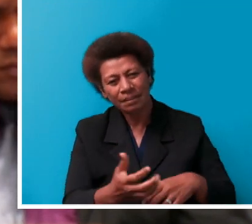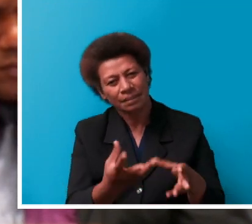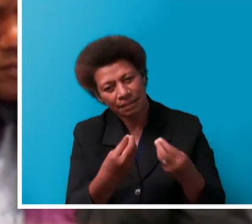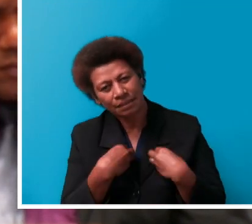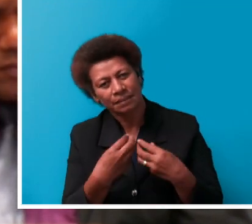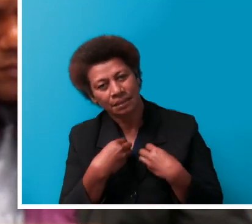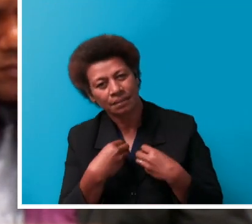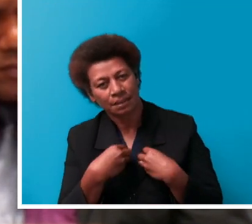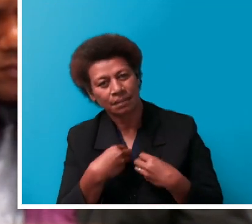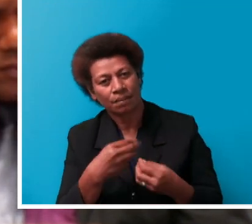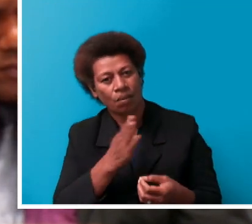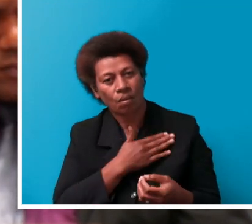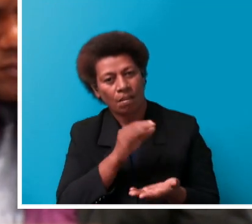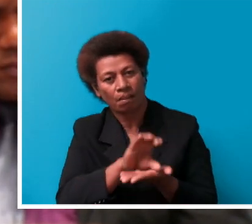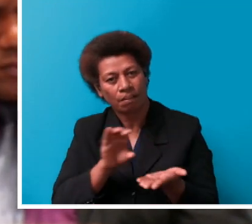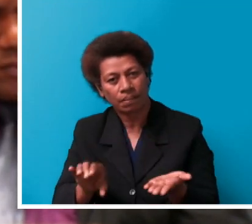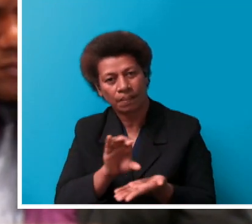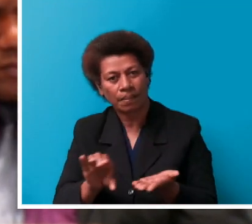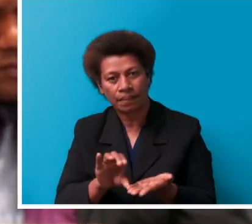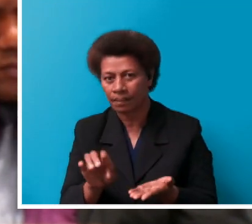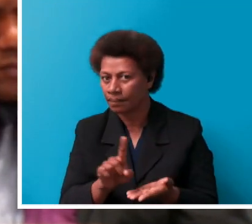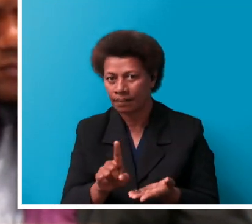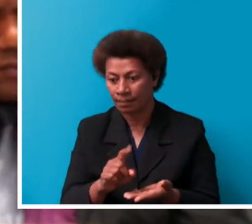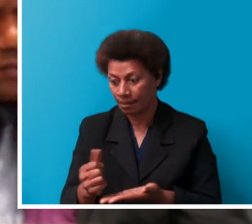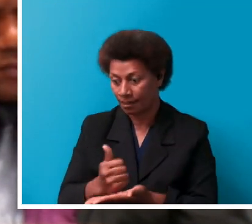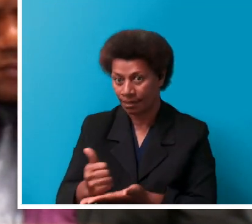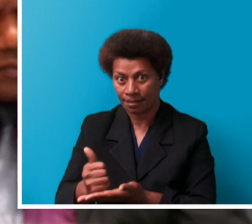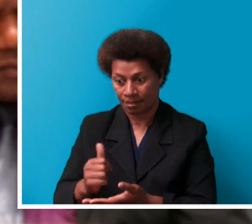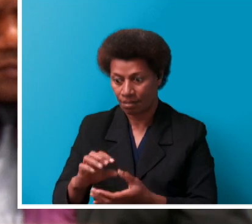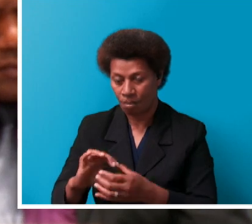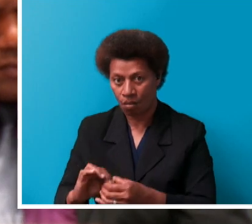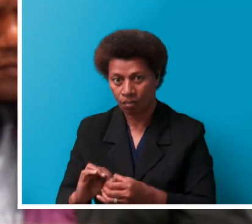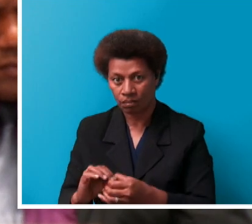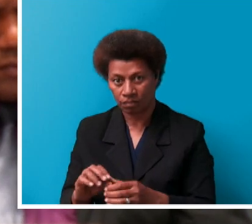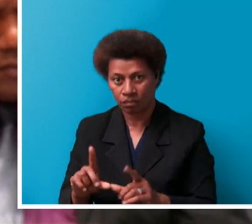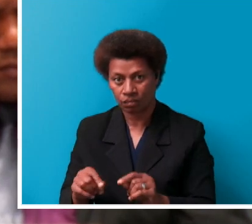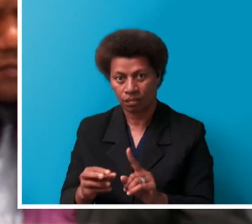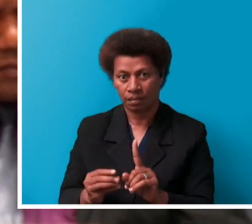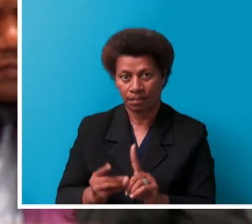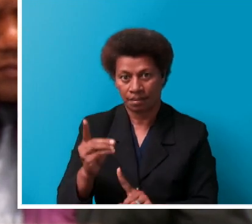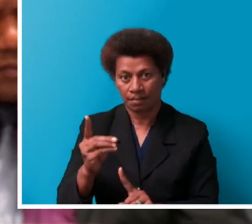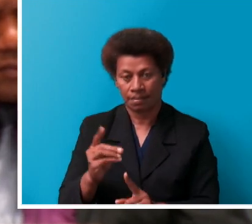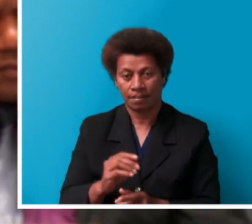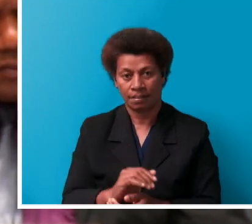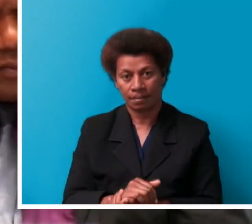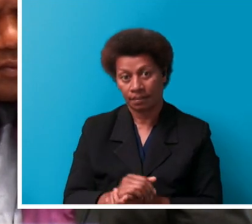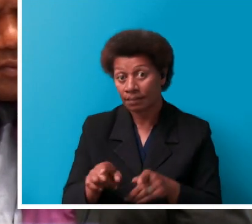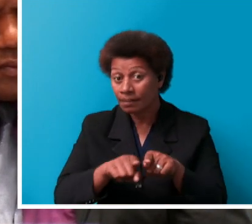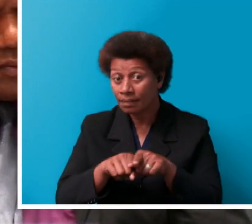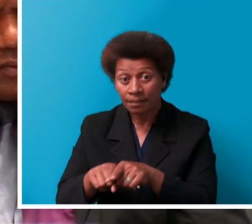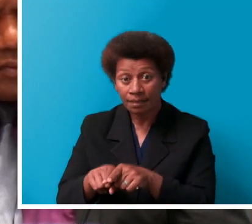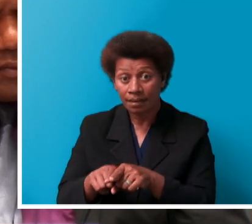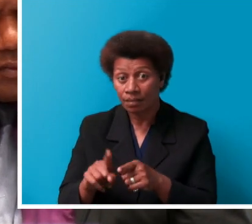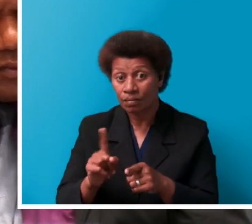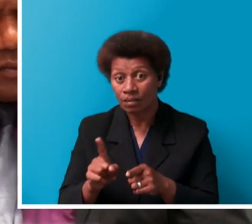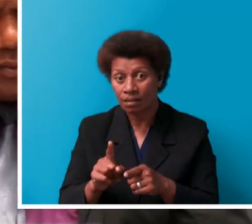active participants in the process of national development. In practical terms, this means investing